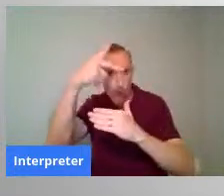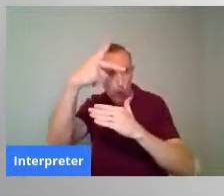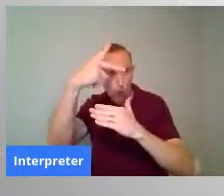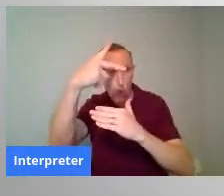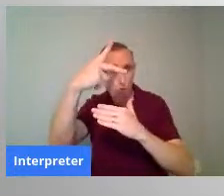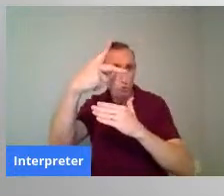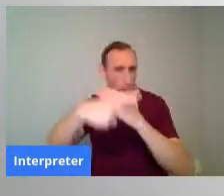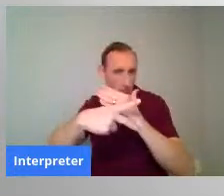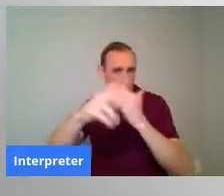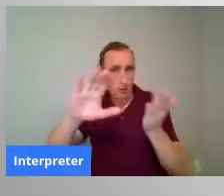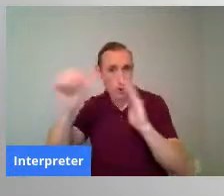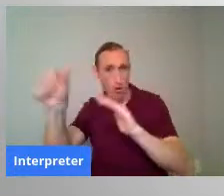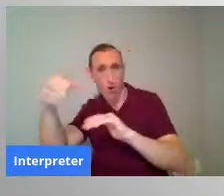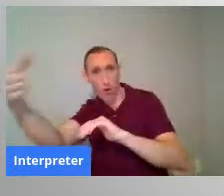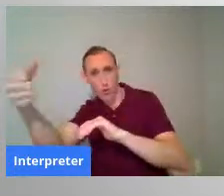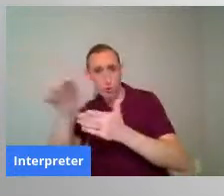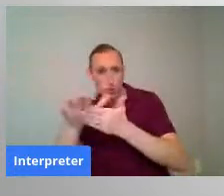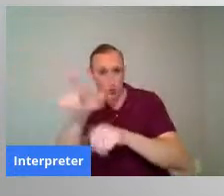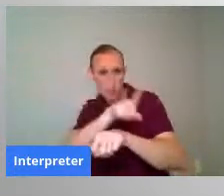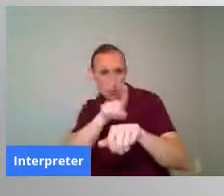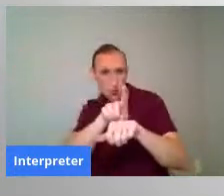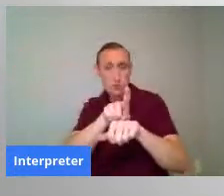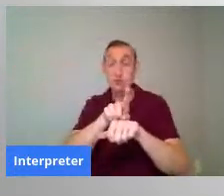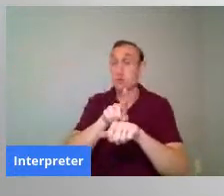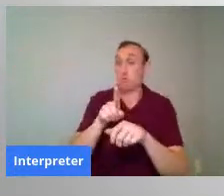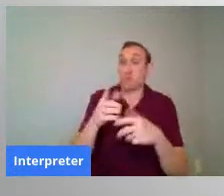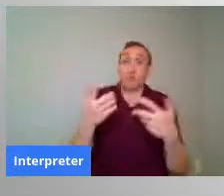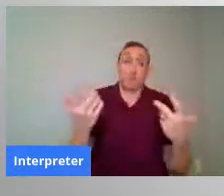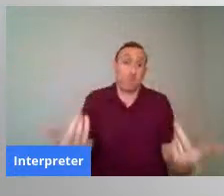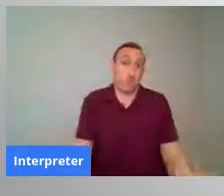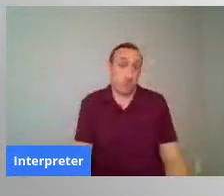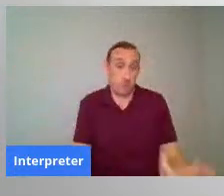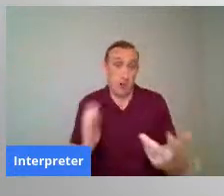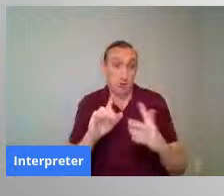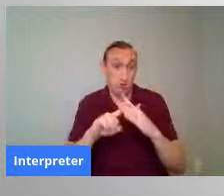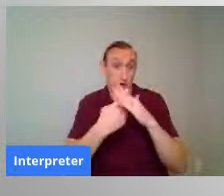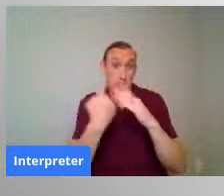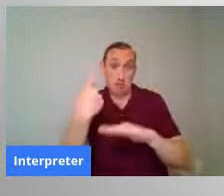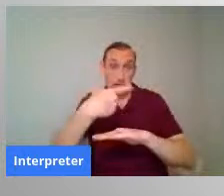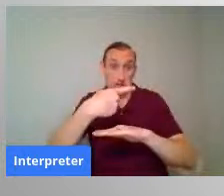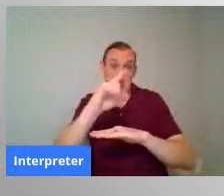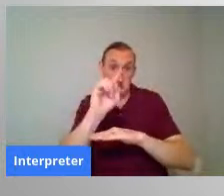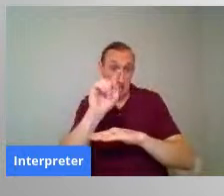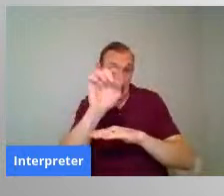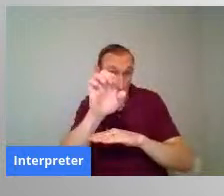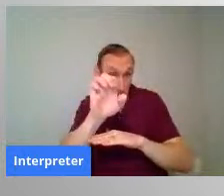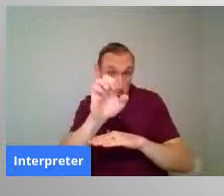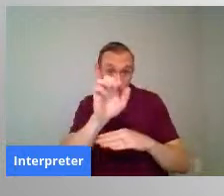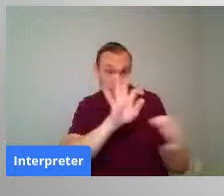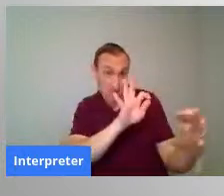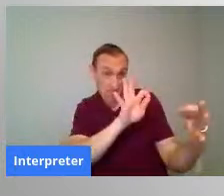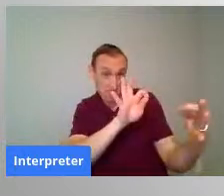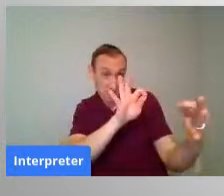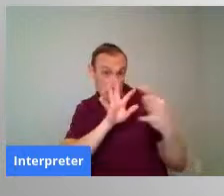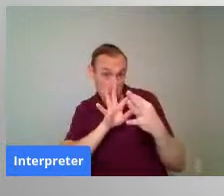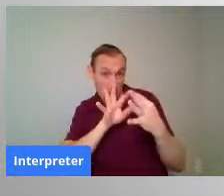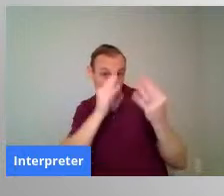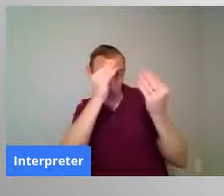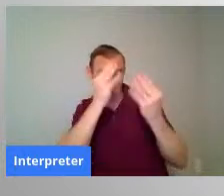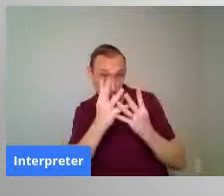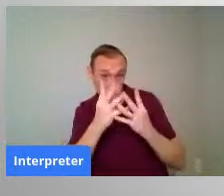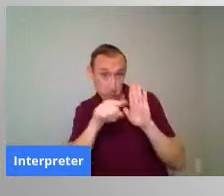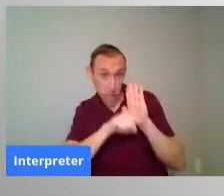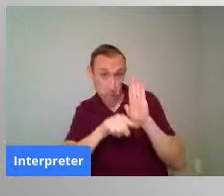We did not receive any feedback on our start date. Dr. Dykeman, that is,